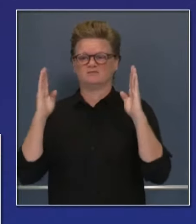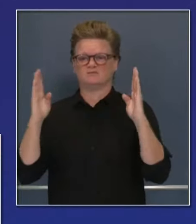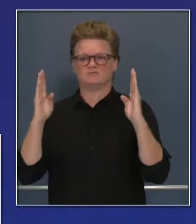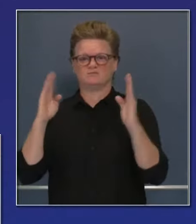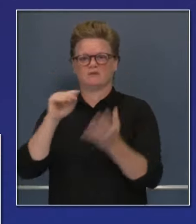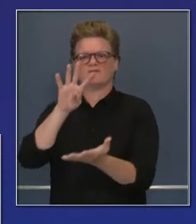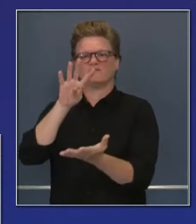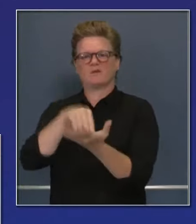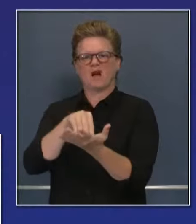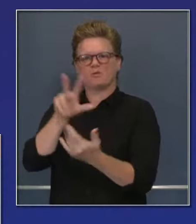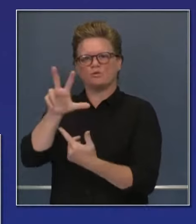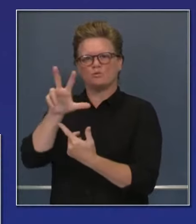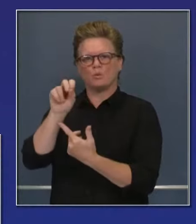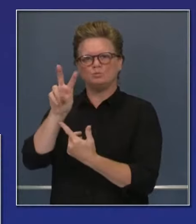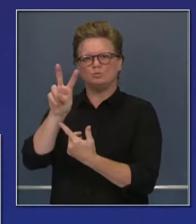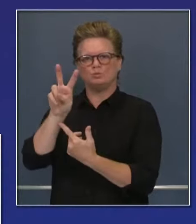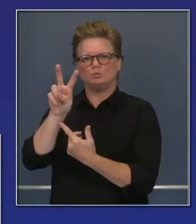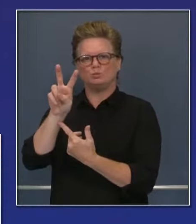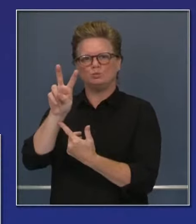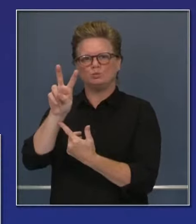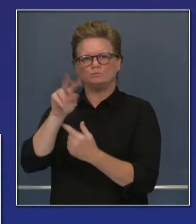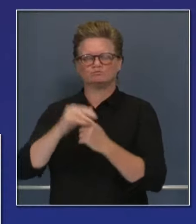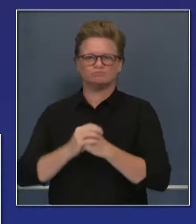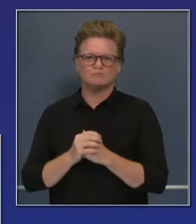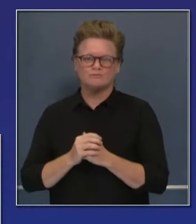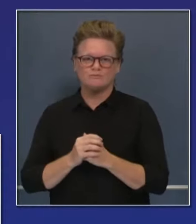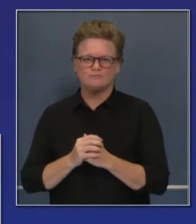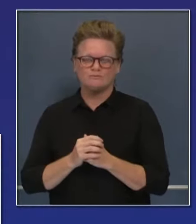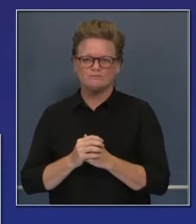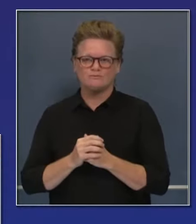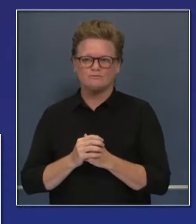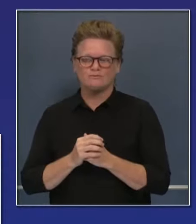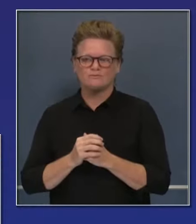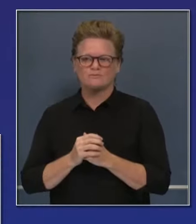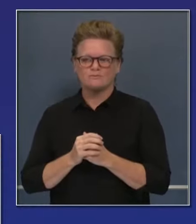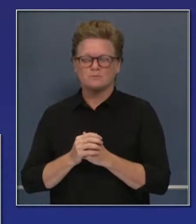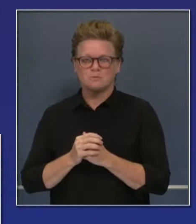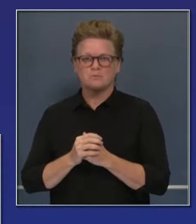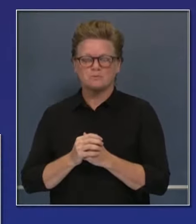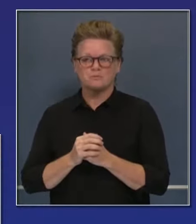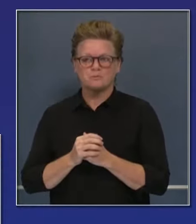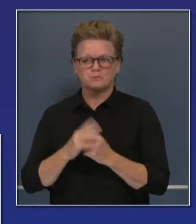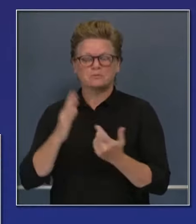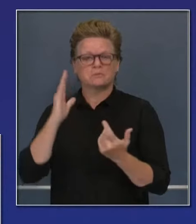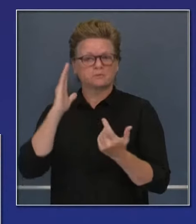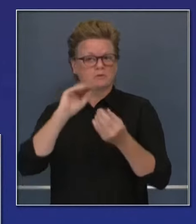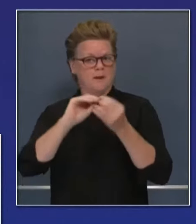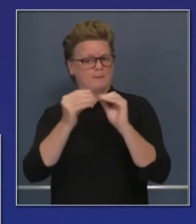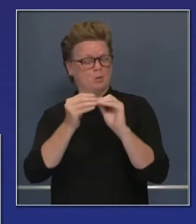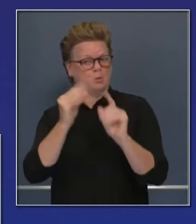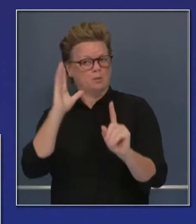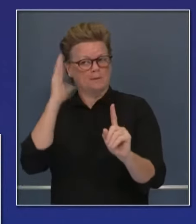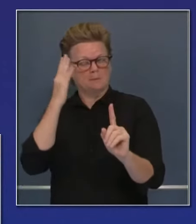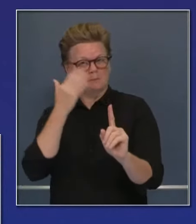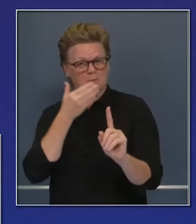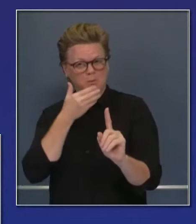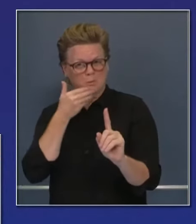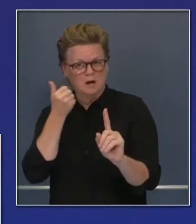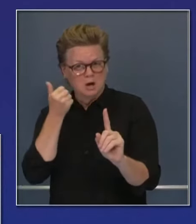4,302. If those appear to be more promising numbers, it's because they are. Over the